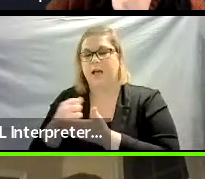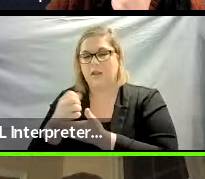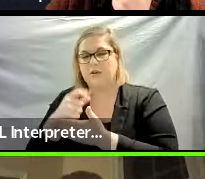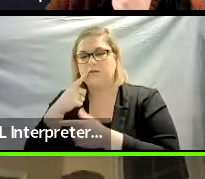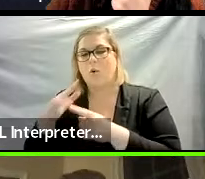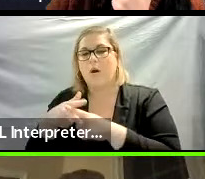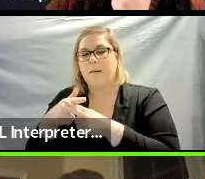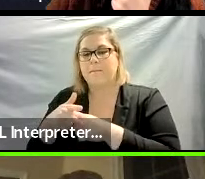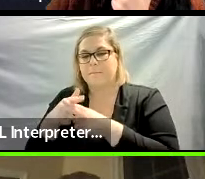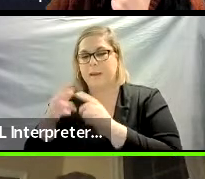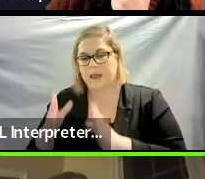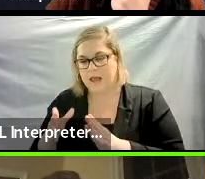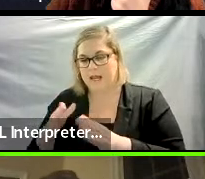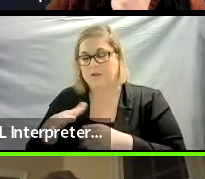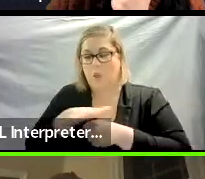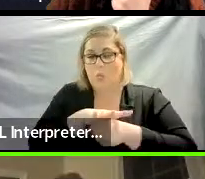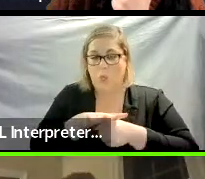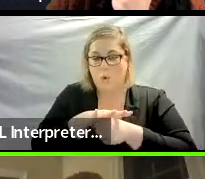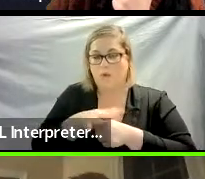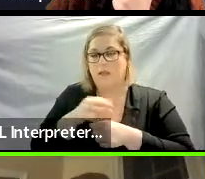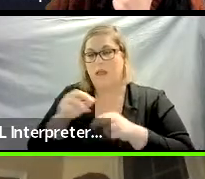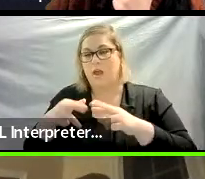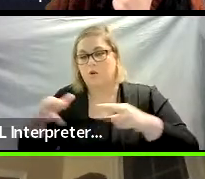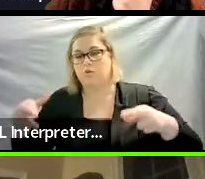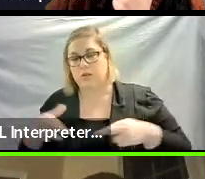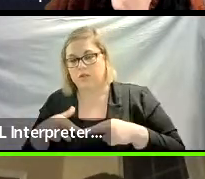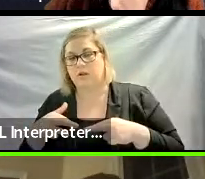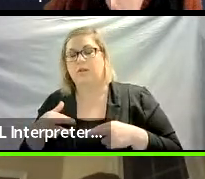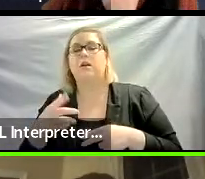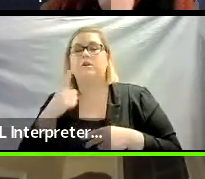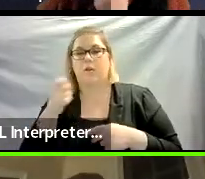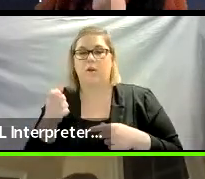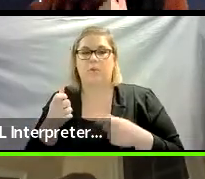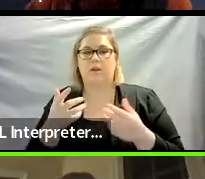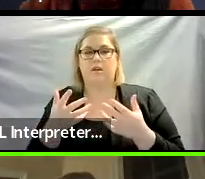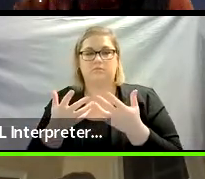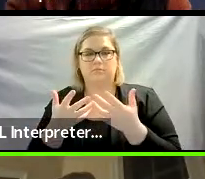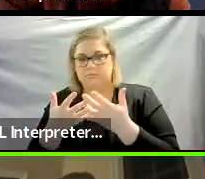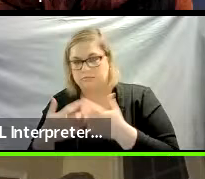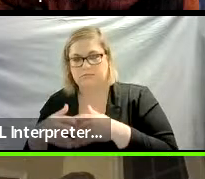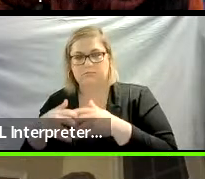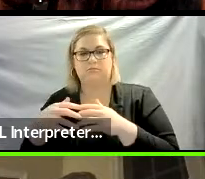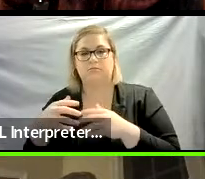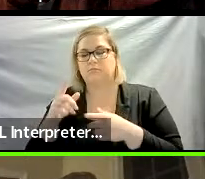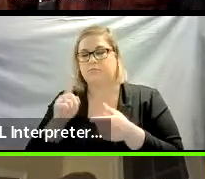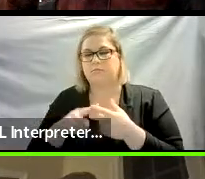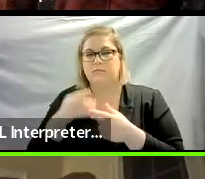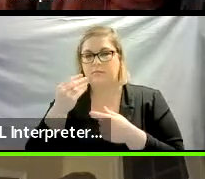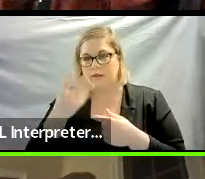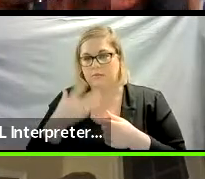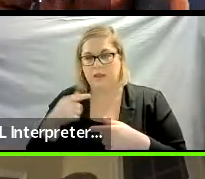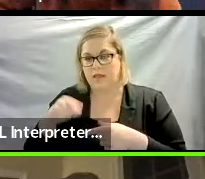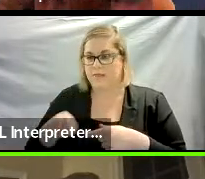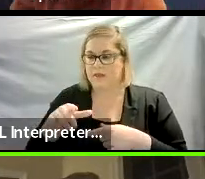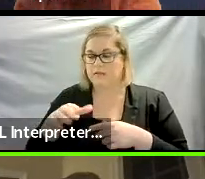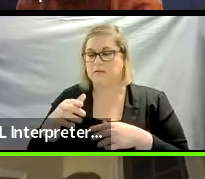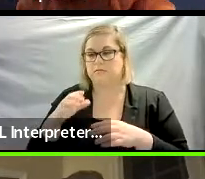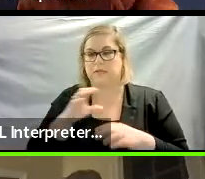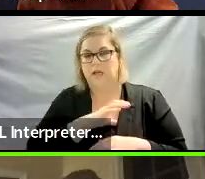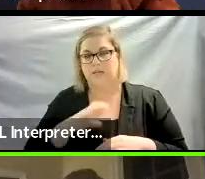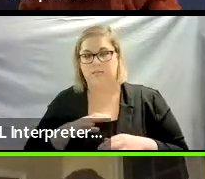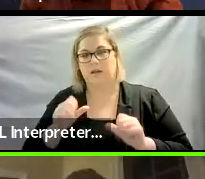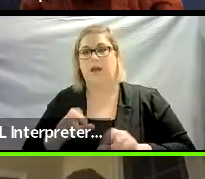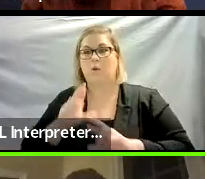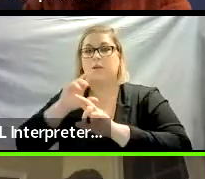especially locally and regionally. Largely so we can synthesize all those notes into something that, you know, subcommittee can actually